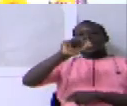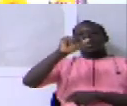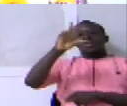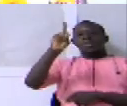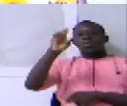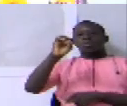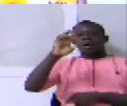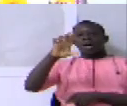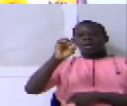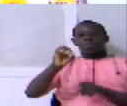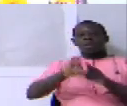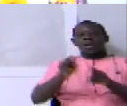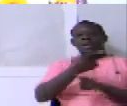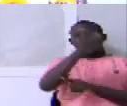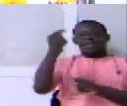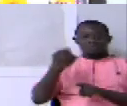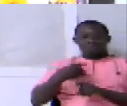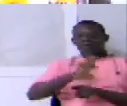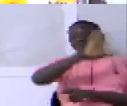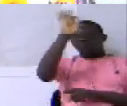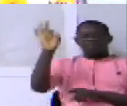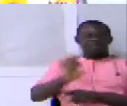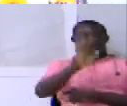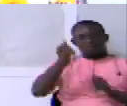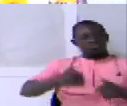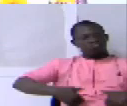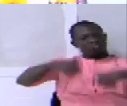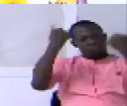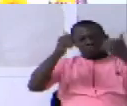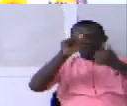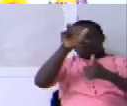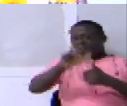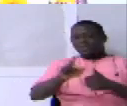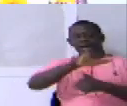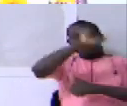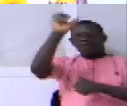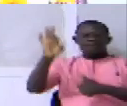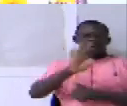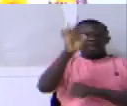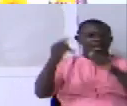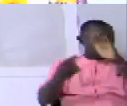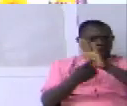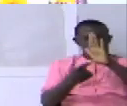These people will be very much good and important in the society.